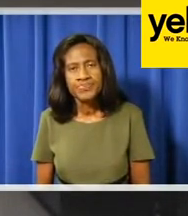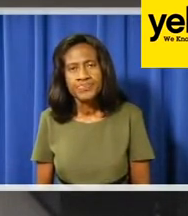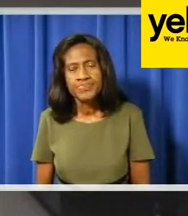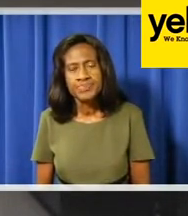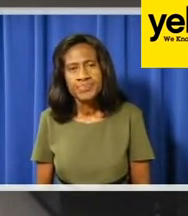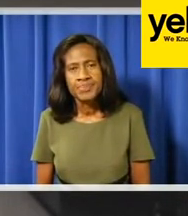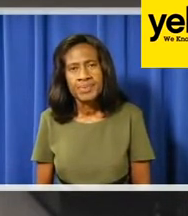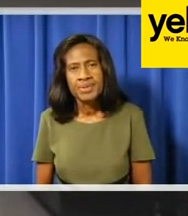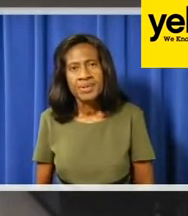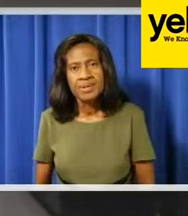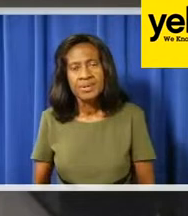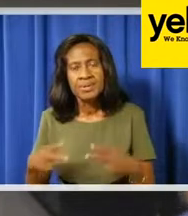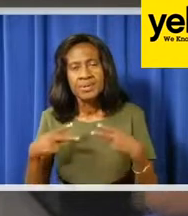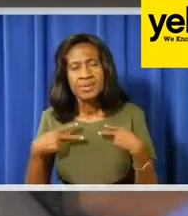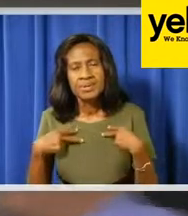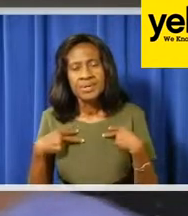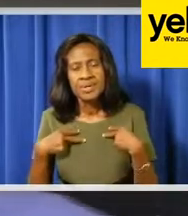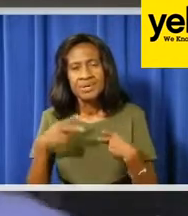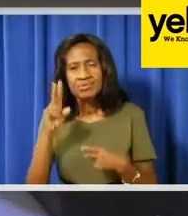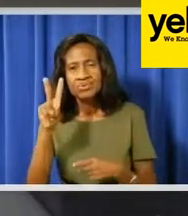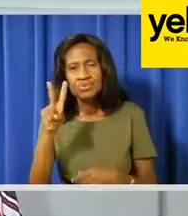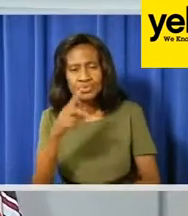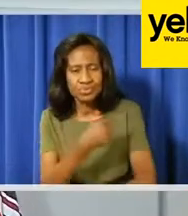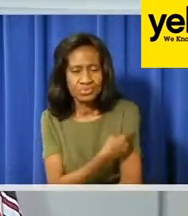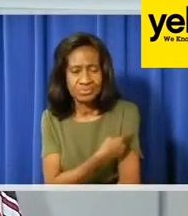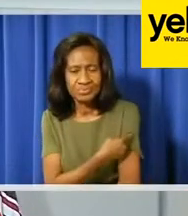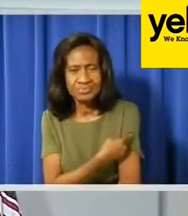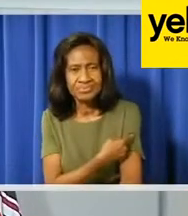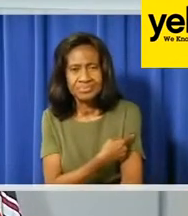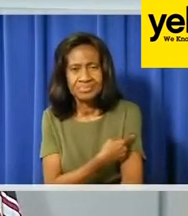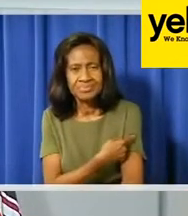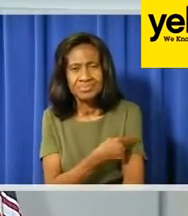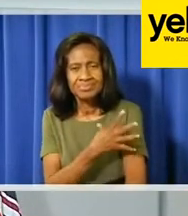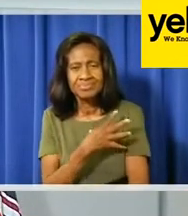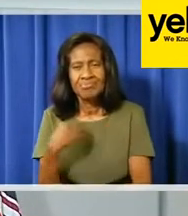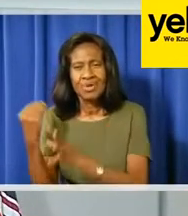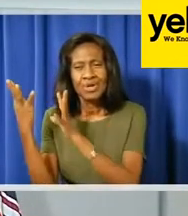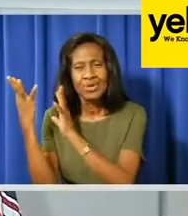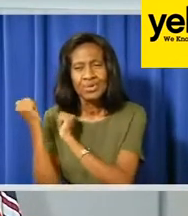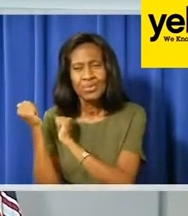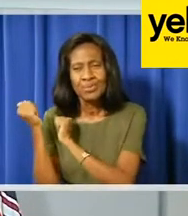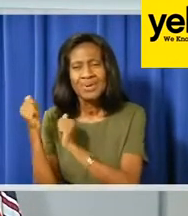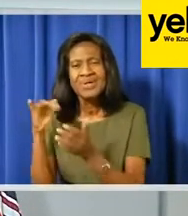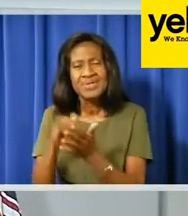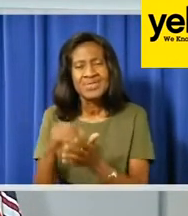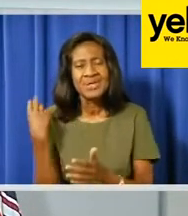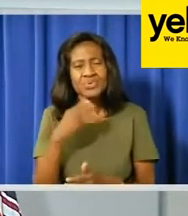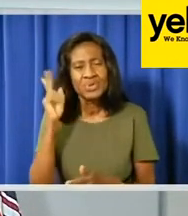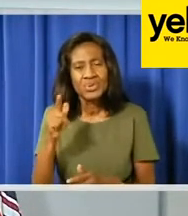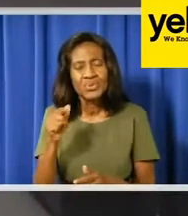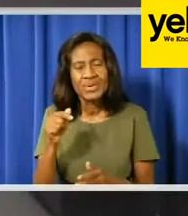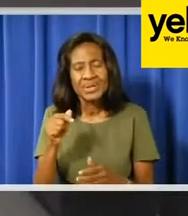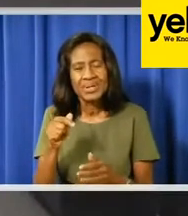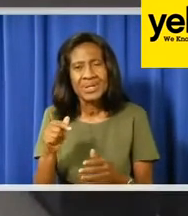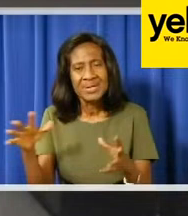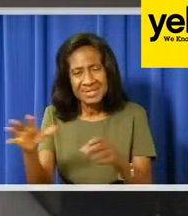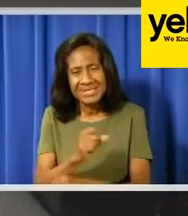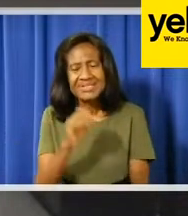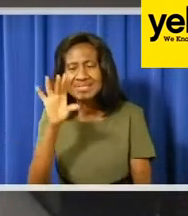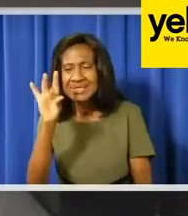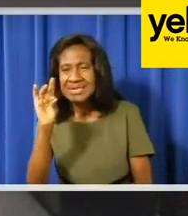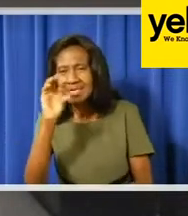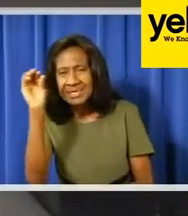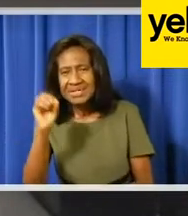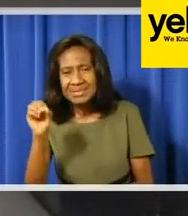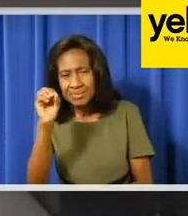By the way, I have my two vaccinations, and I hope that we pass the 80%. Thank you. And